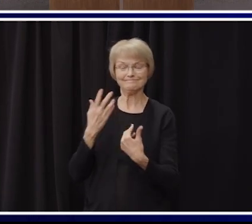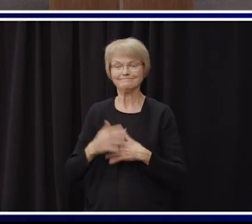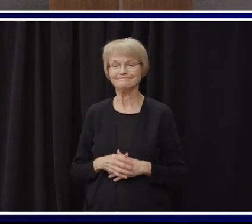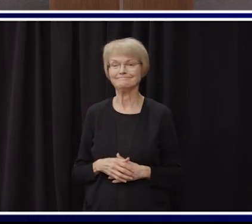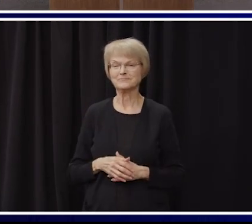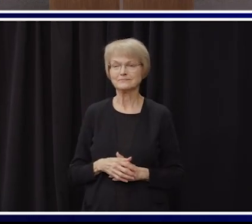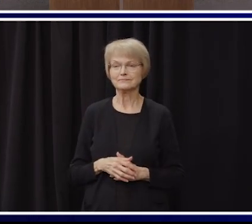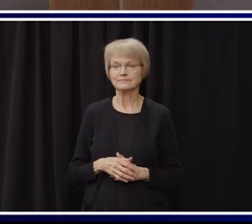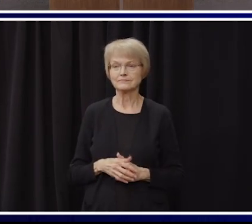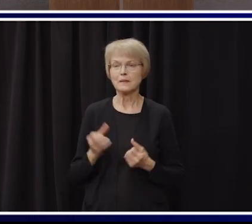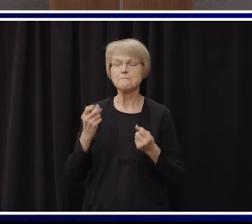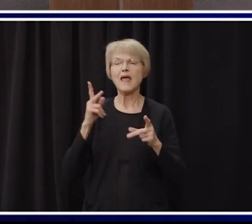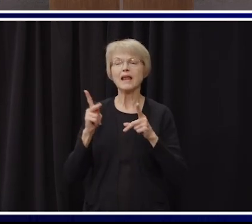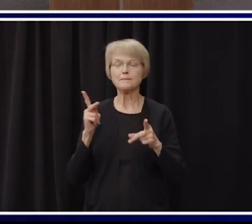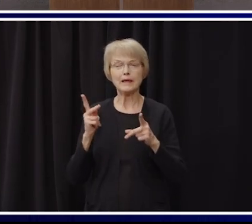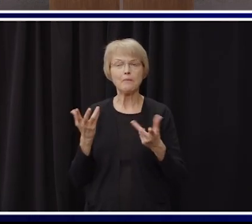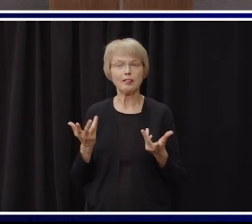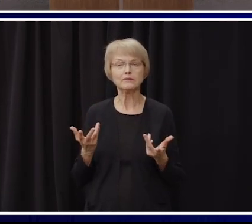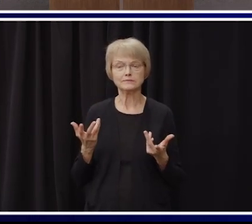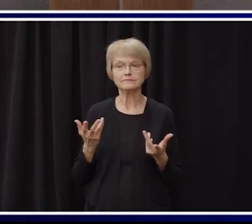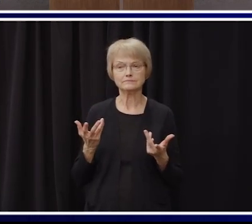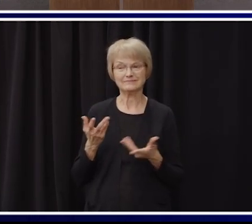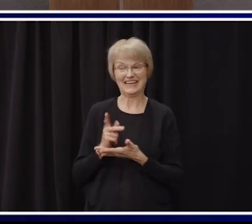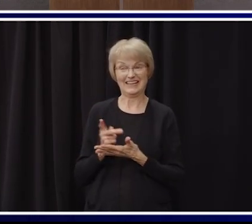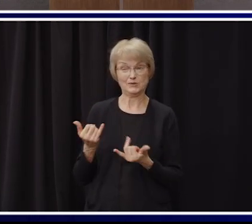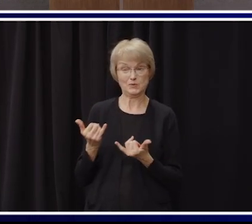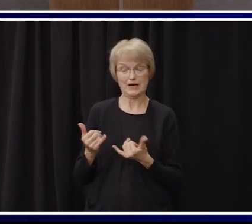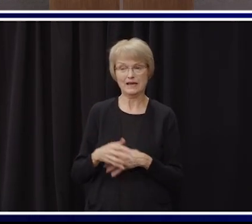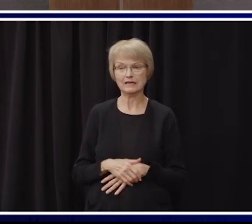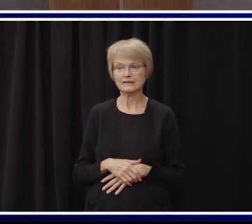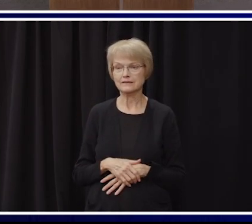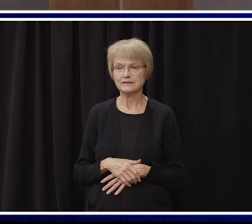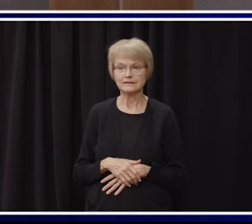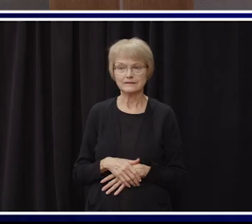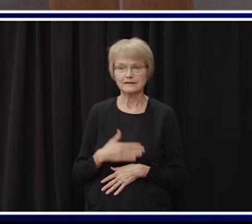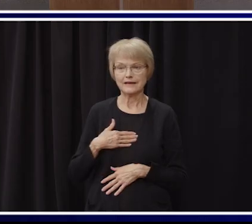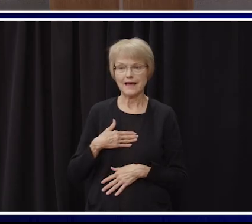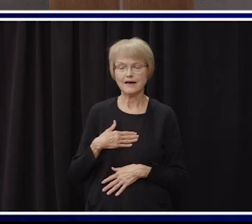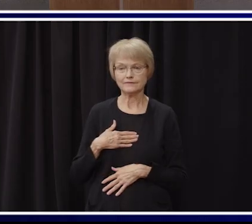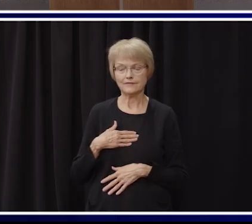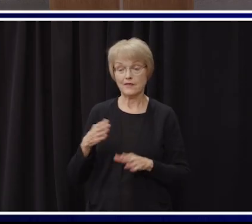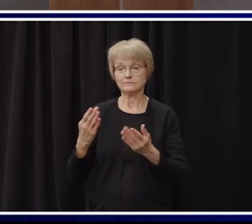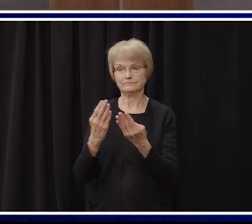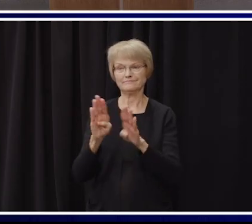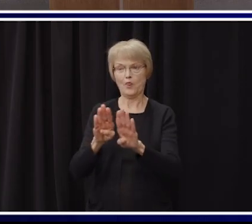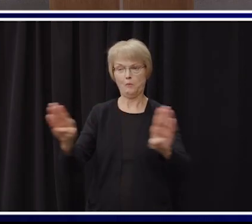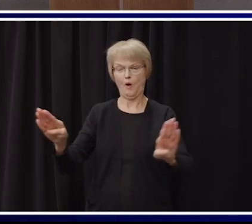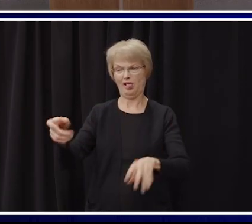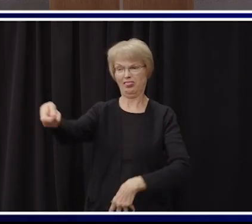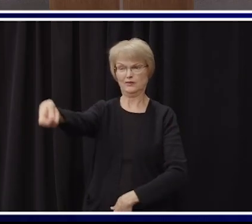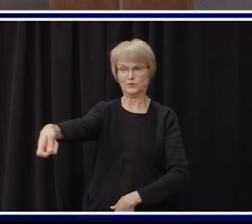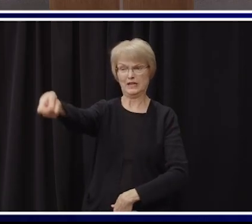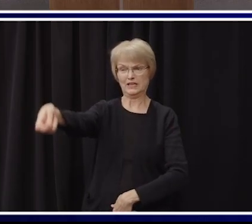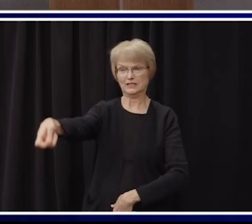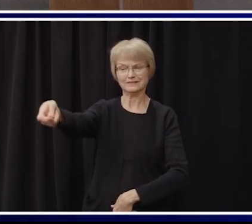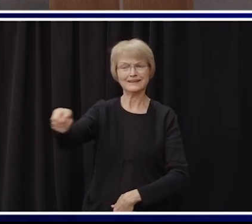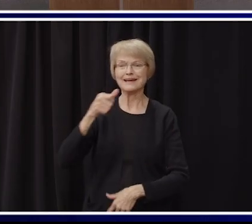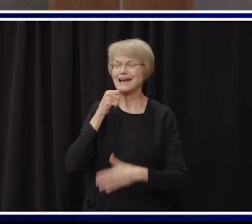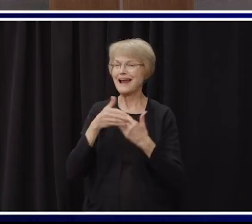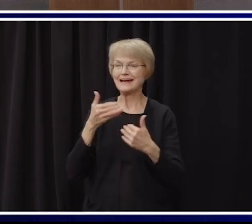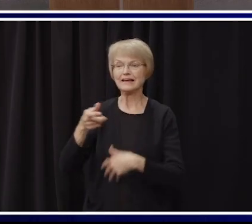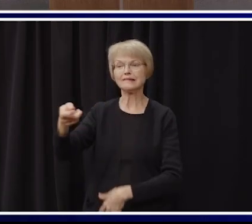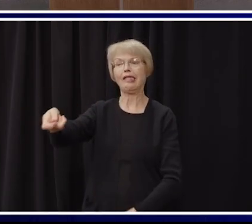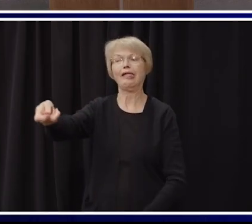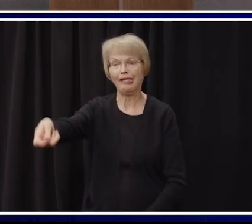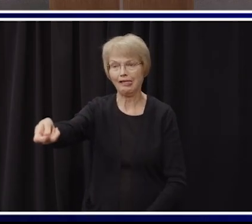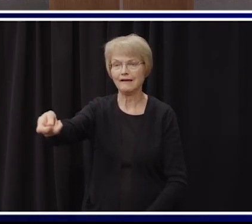Build. Many people in kitchens today have some kind of a switch on a back wall somewhere. That's not easily reachable